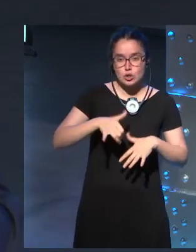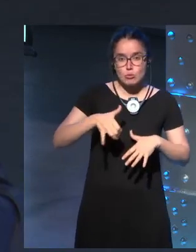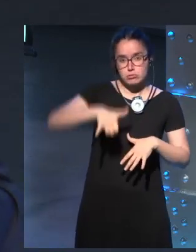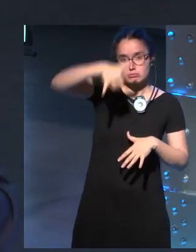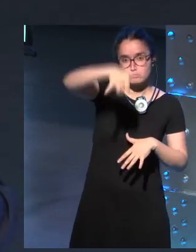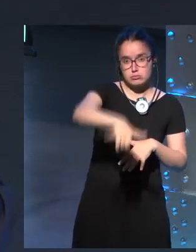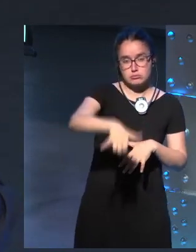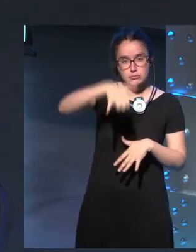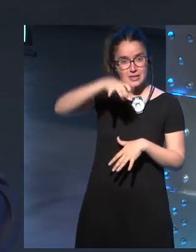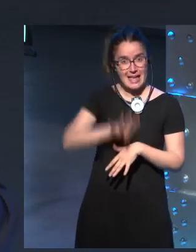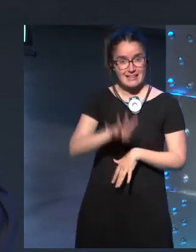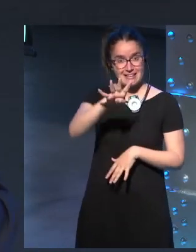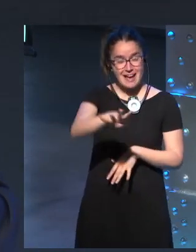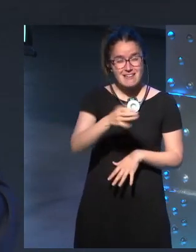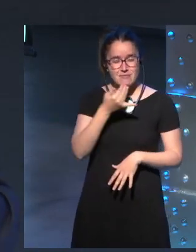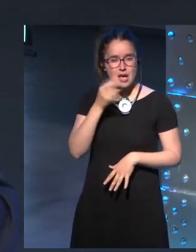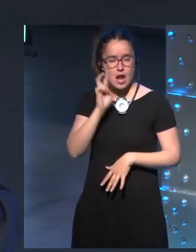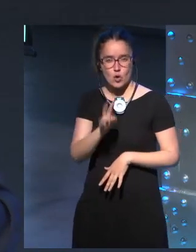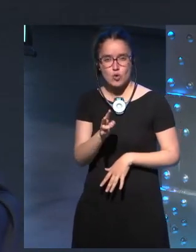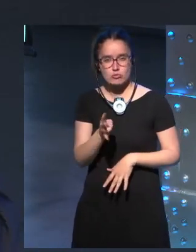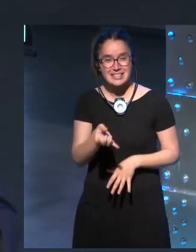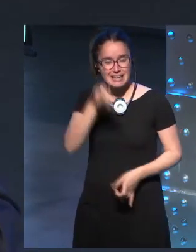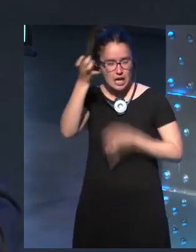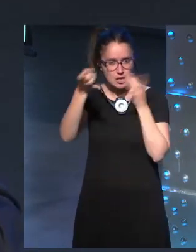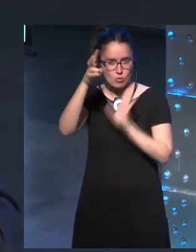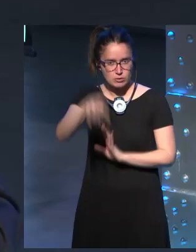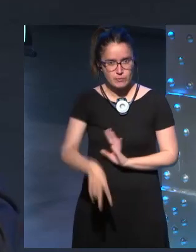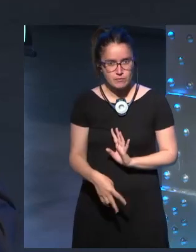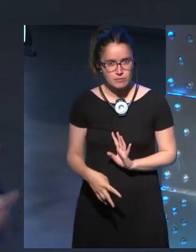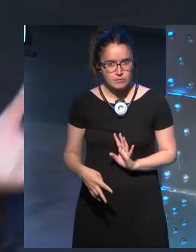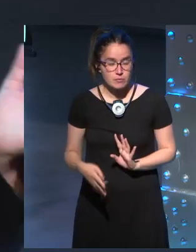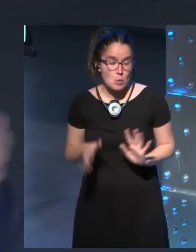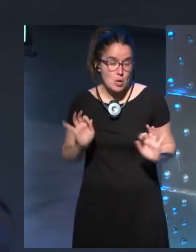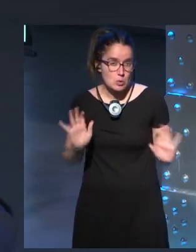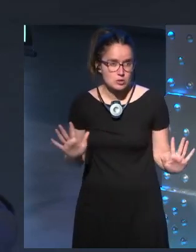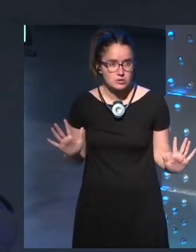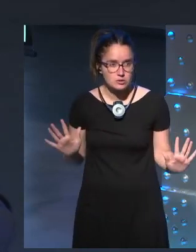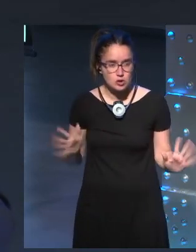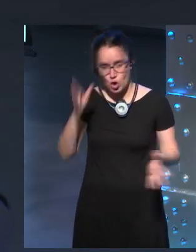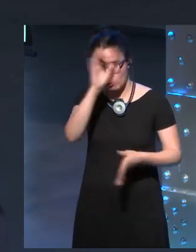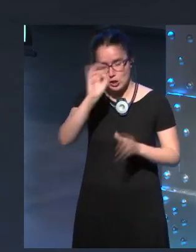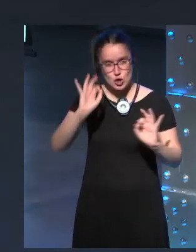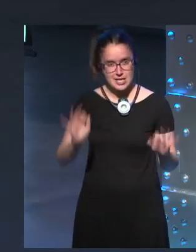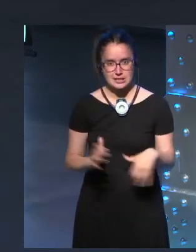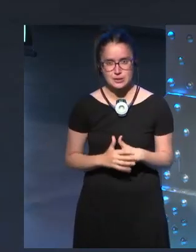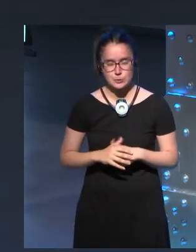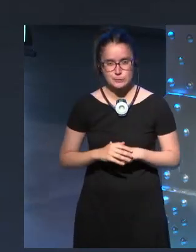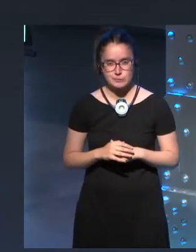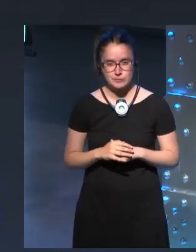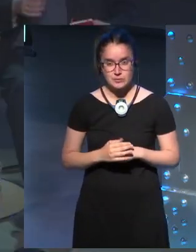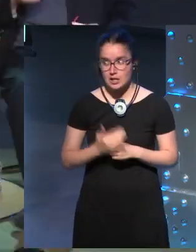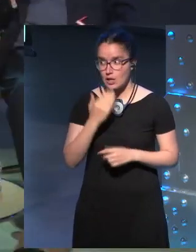that moved that as if that was a piece of ballet. I saw something very creative there, but